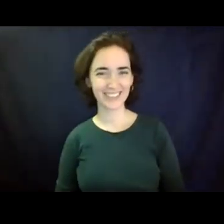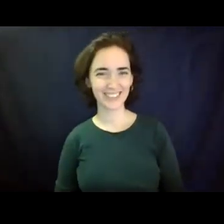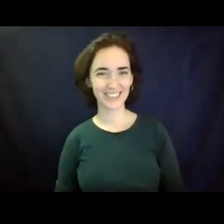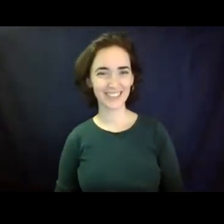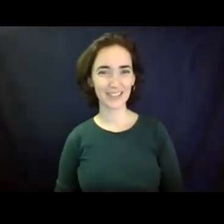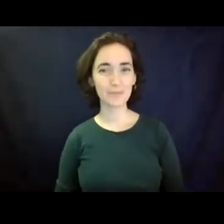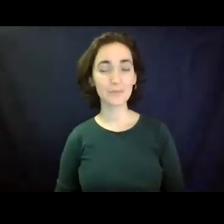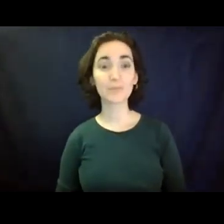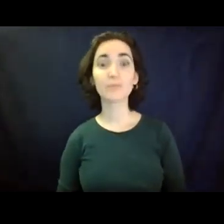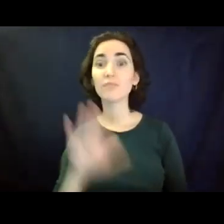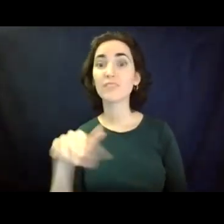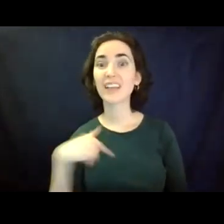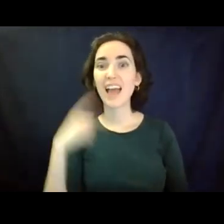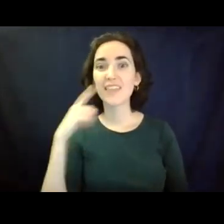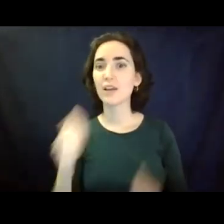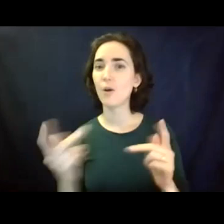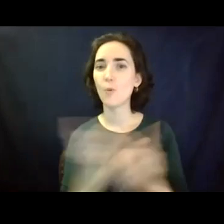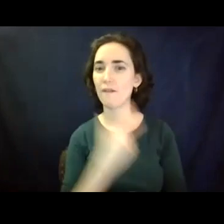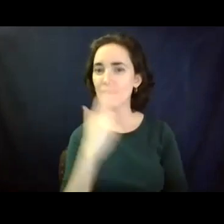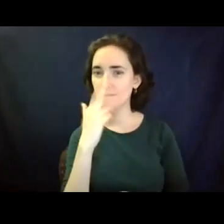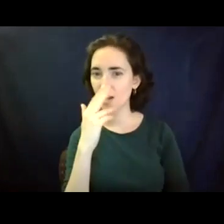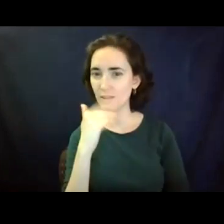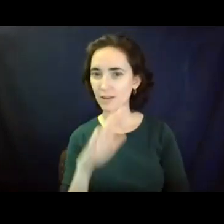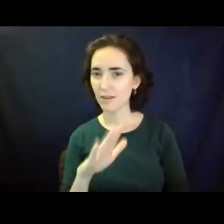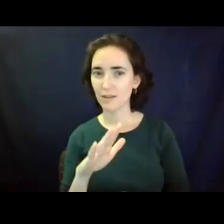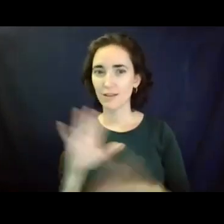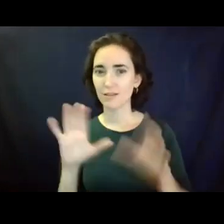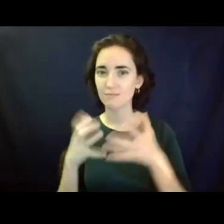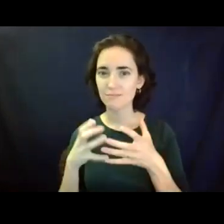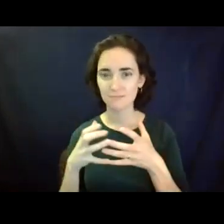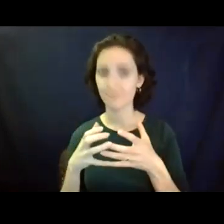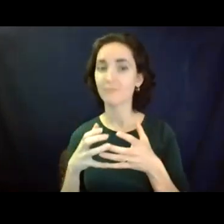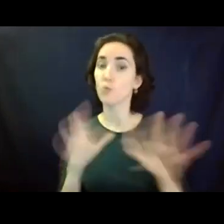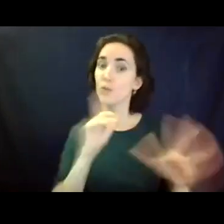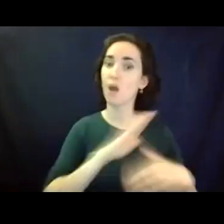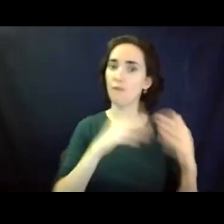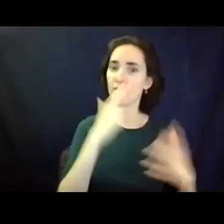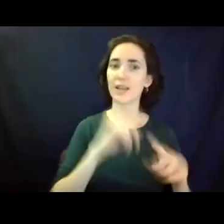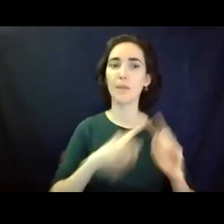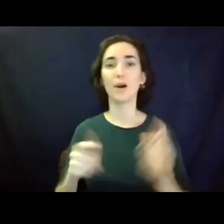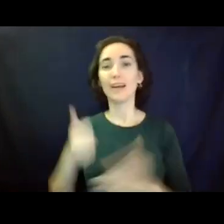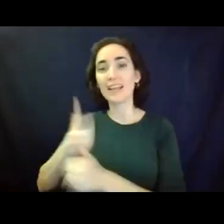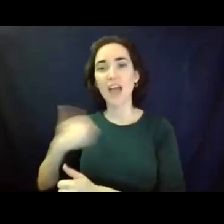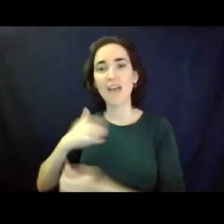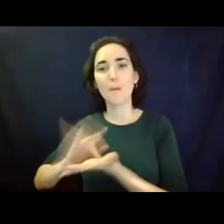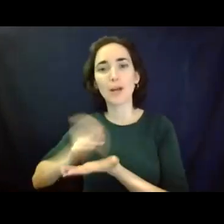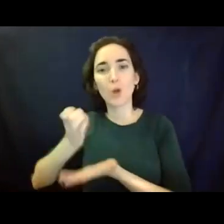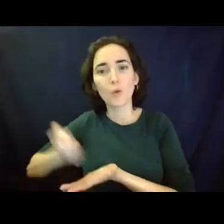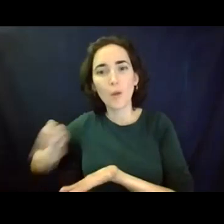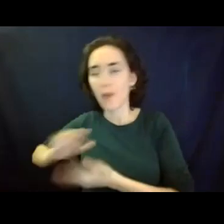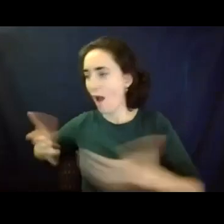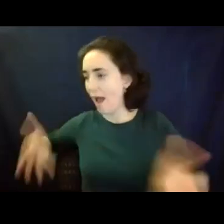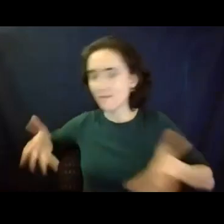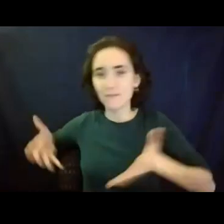I think the funniest, this is just funny, it's not really relevant to the current conversation, but it's funny because everyone had medical equipment and a lot of us